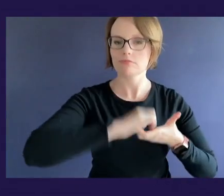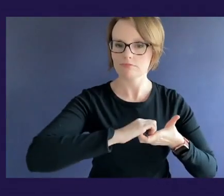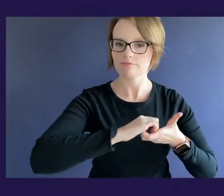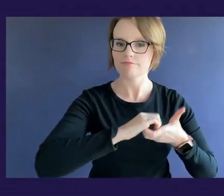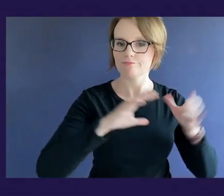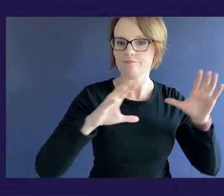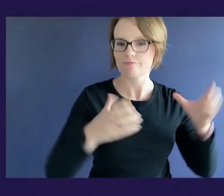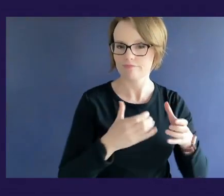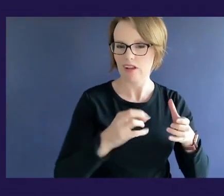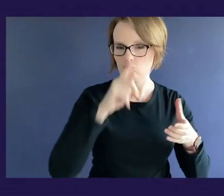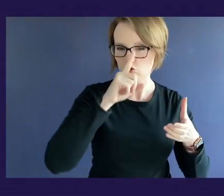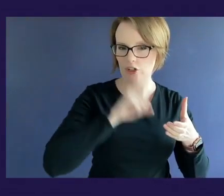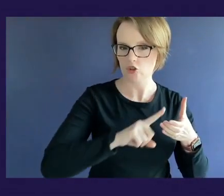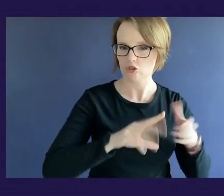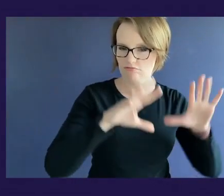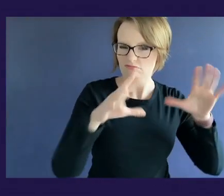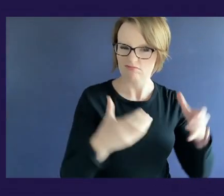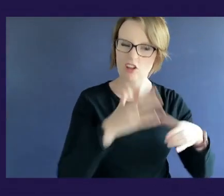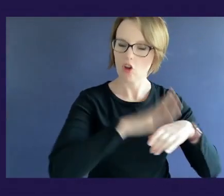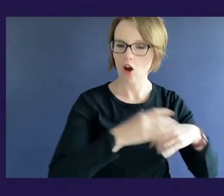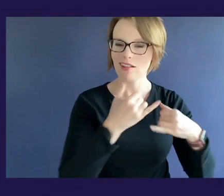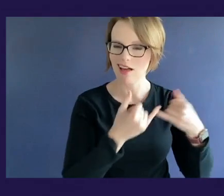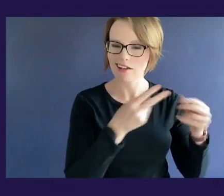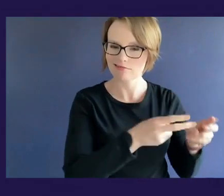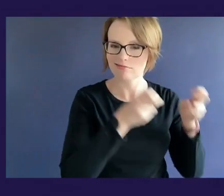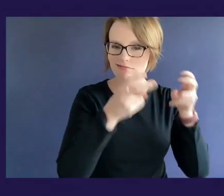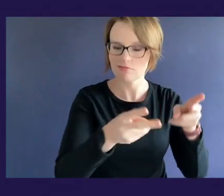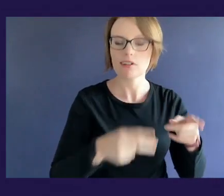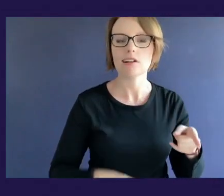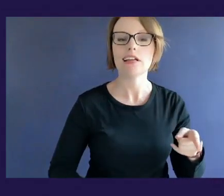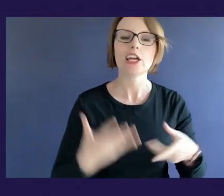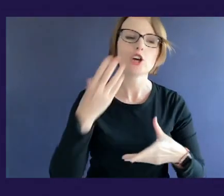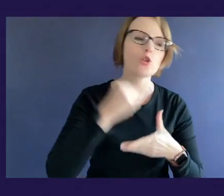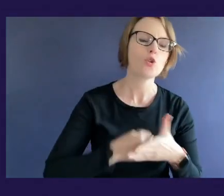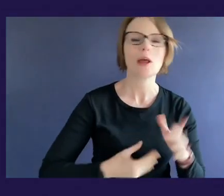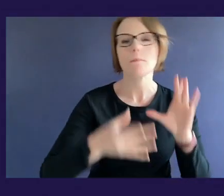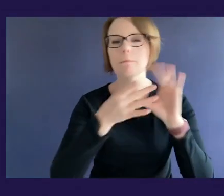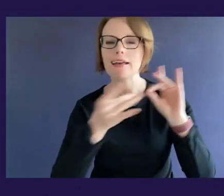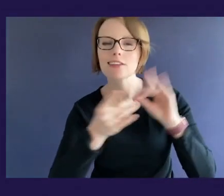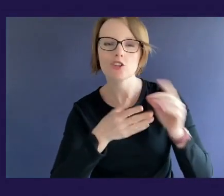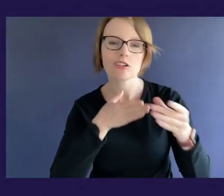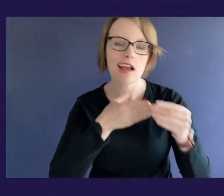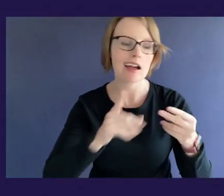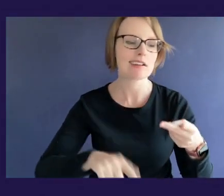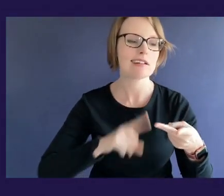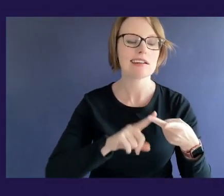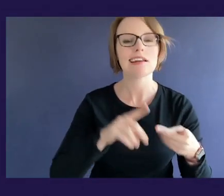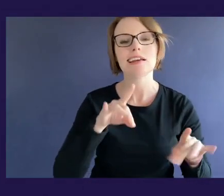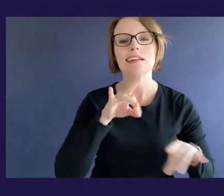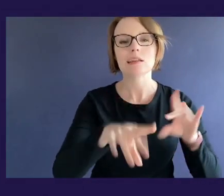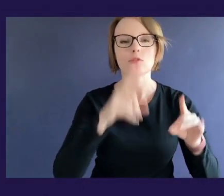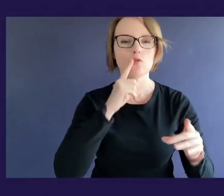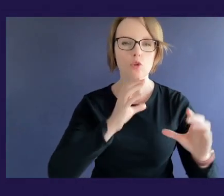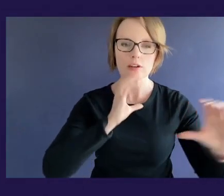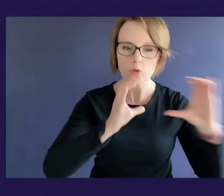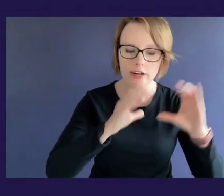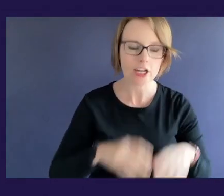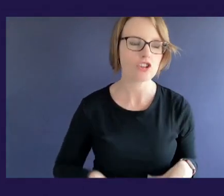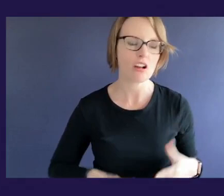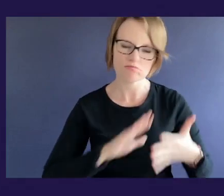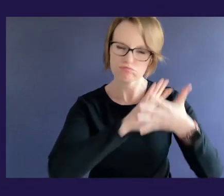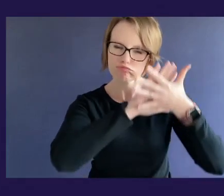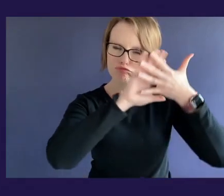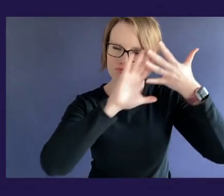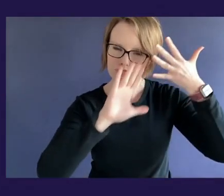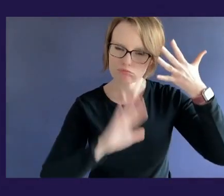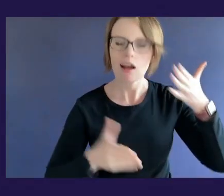of resources that they have online. This includes messaging guidance, tips for communication, all of which allow